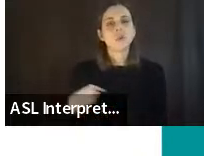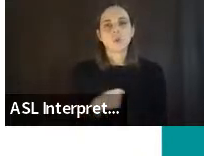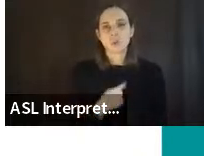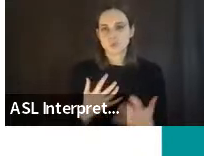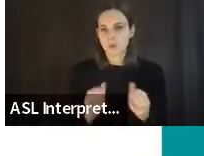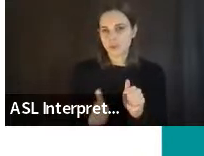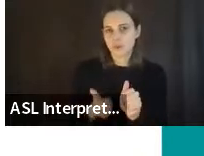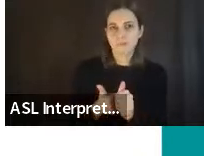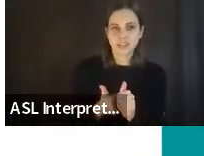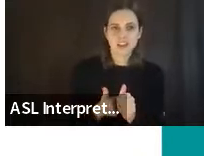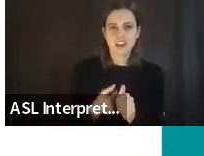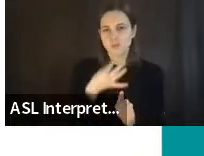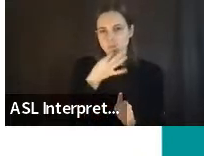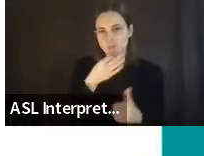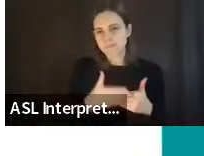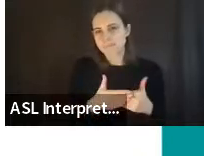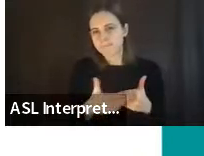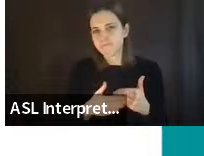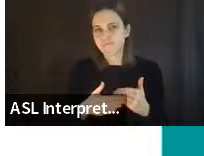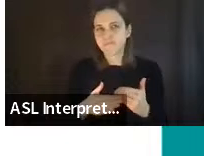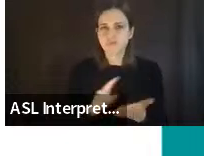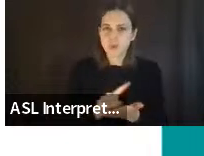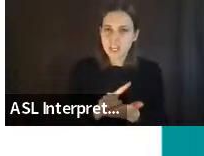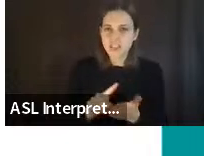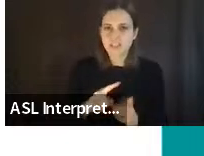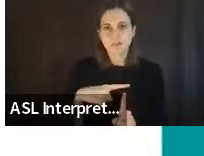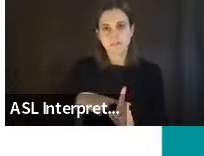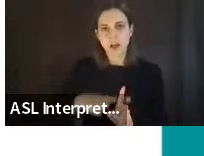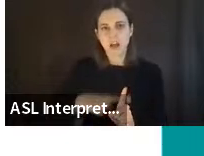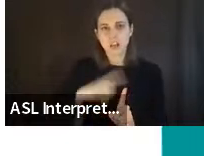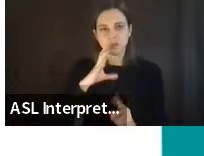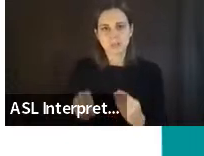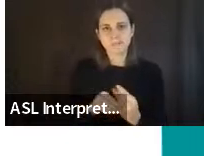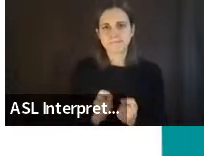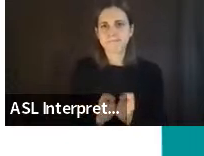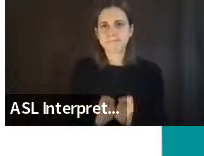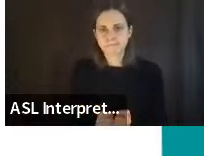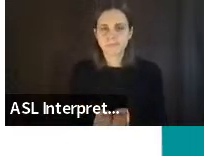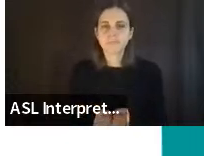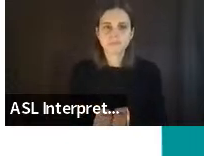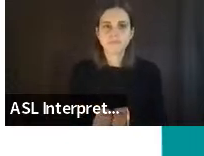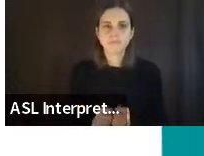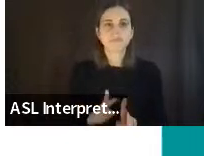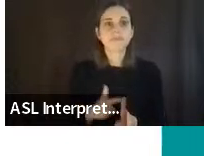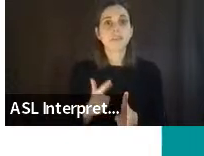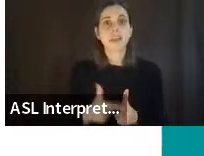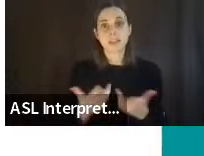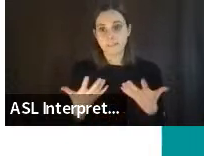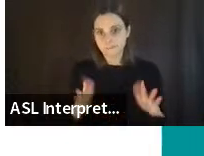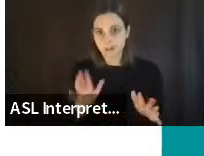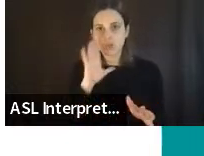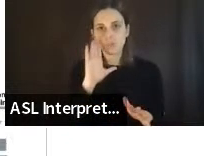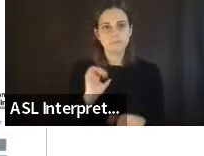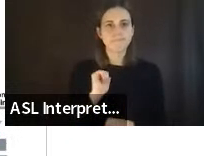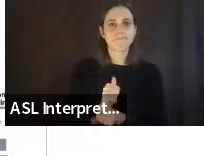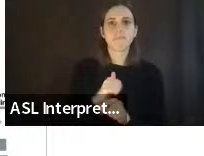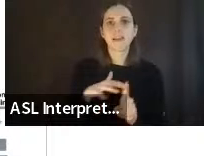decisions over the next few weeks and next few months as we get into the environmental phase of the IBR. So next